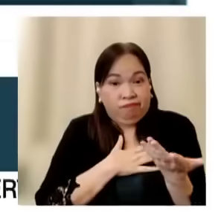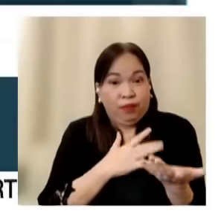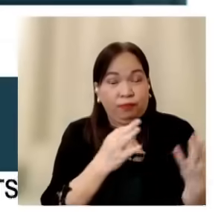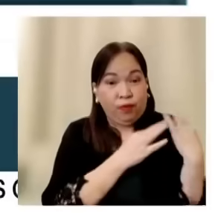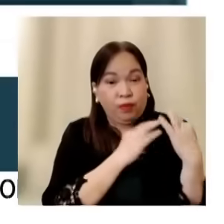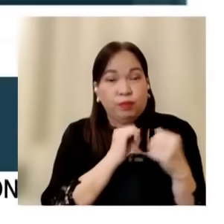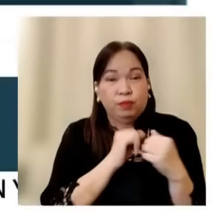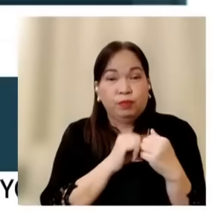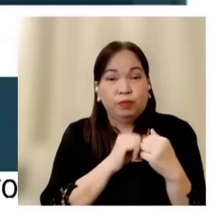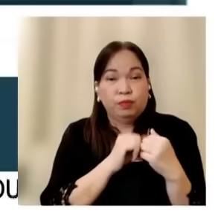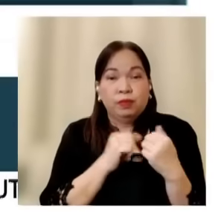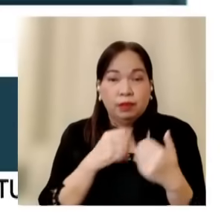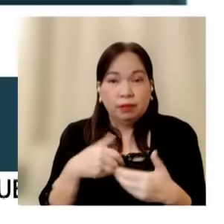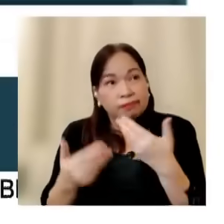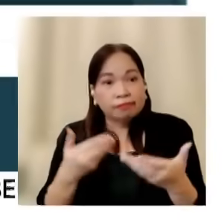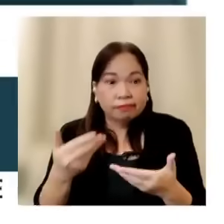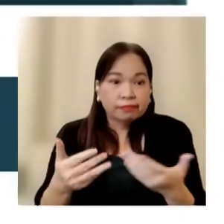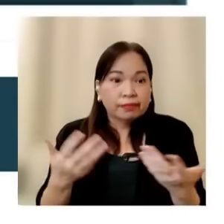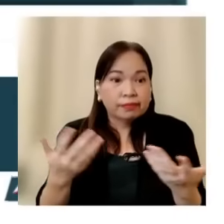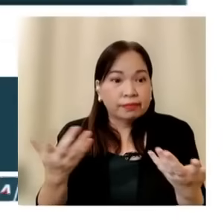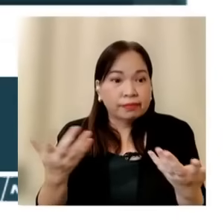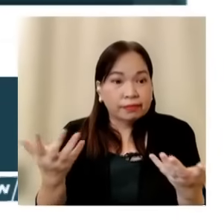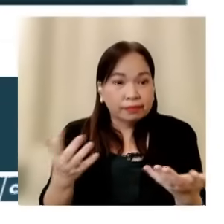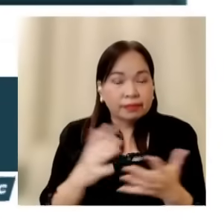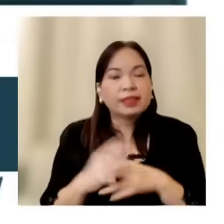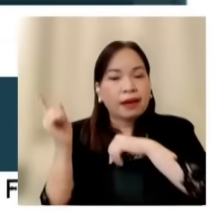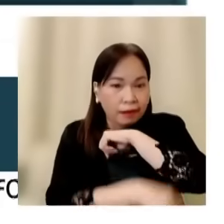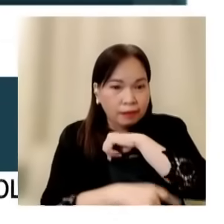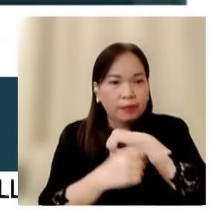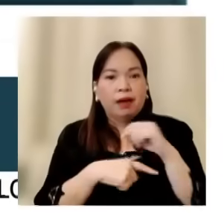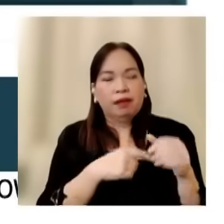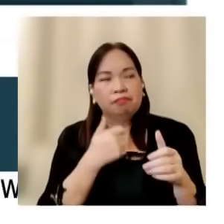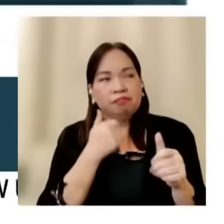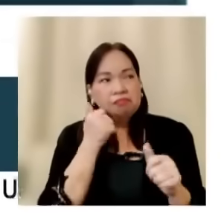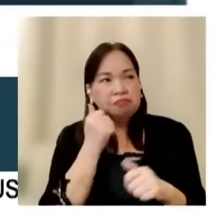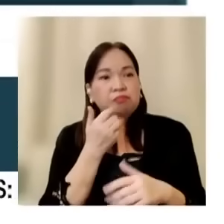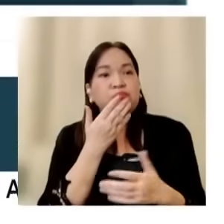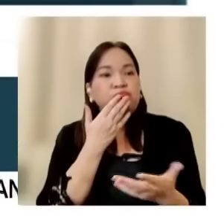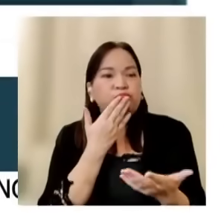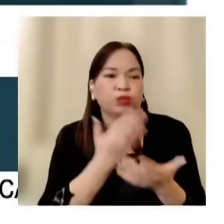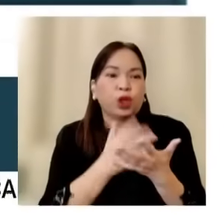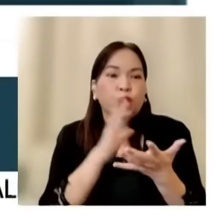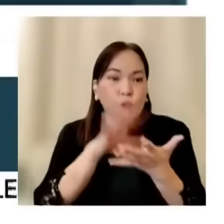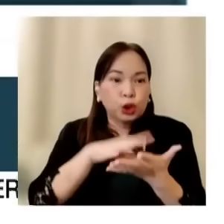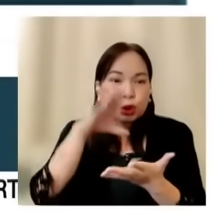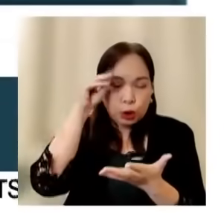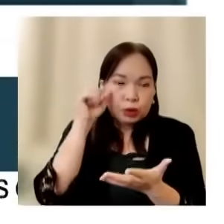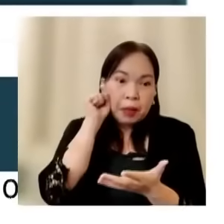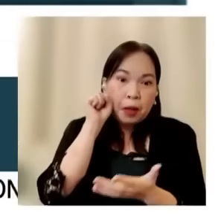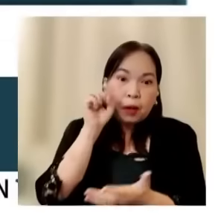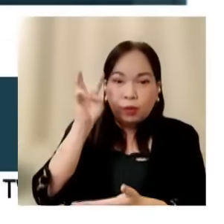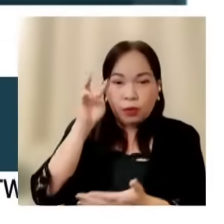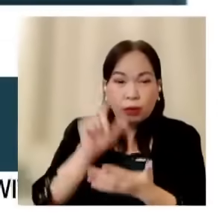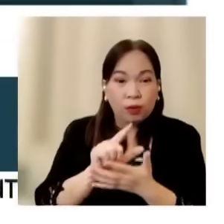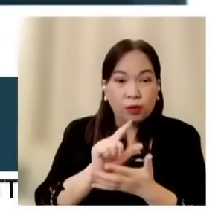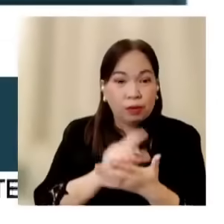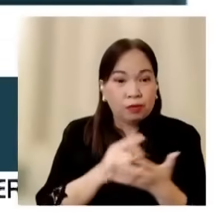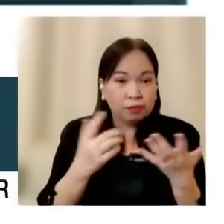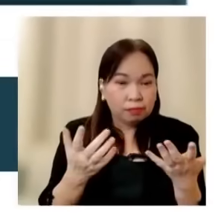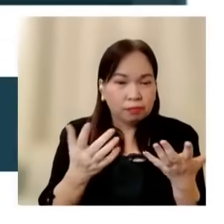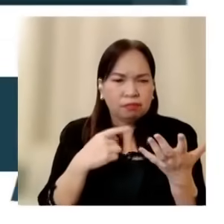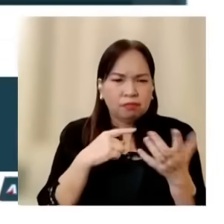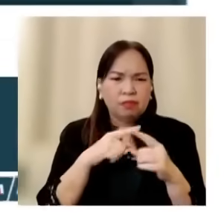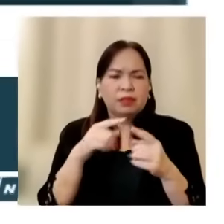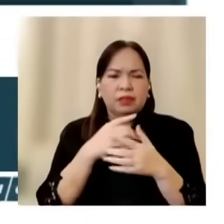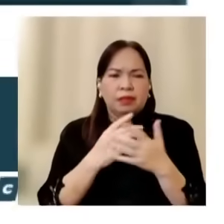comes around, na karma rin sila, puti nga sa kanila. You know, such discourses are understandable given the